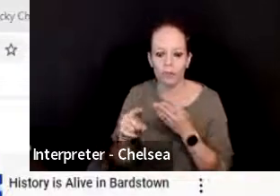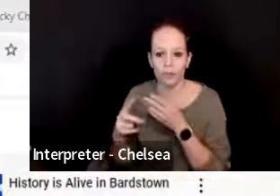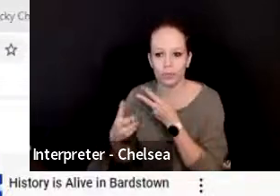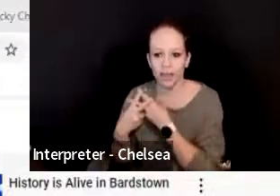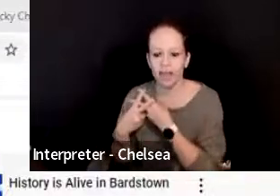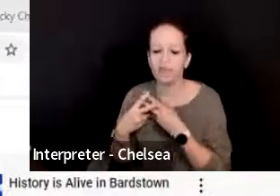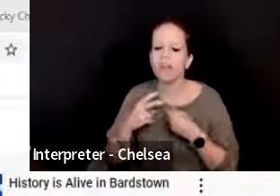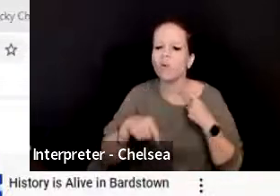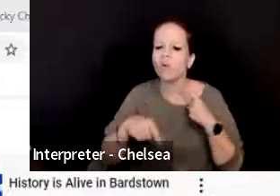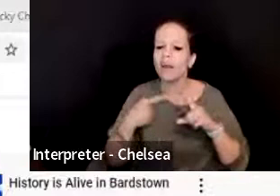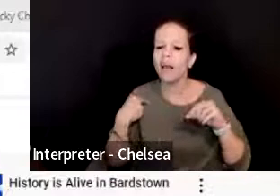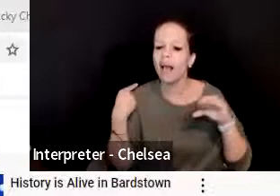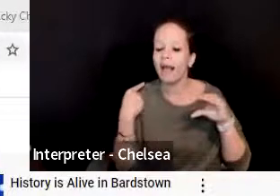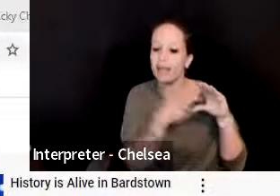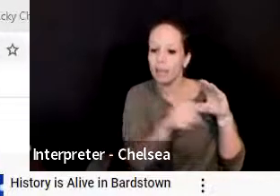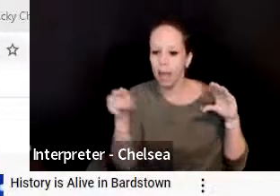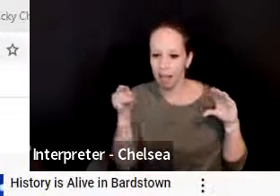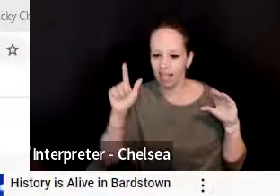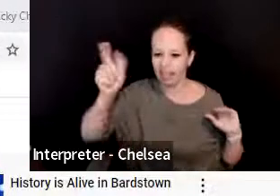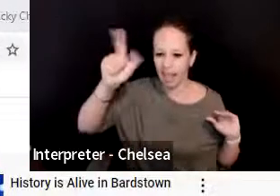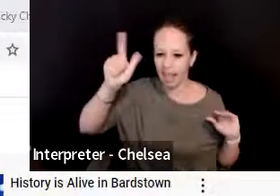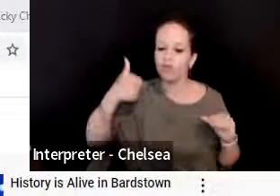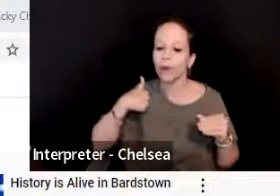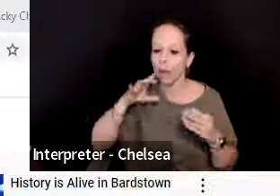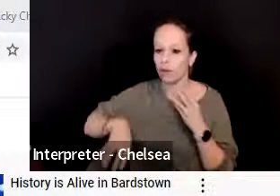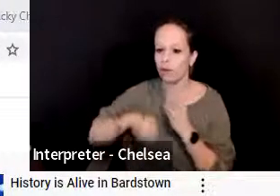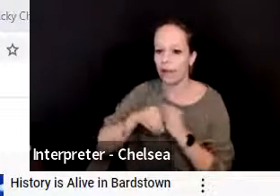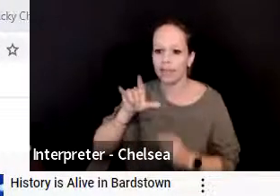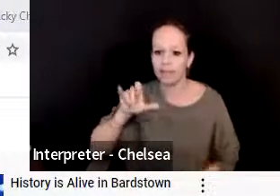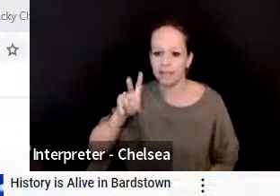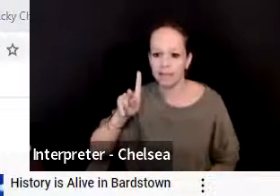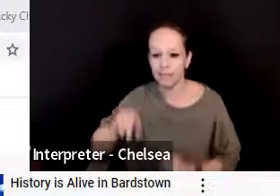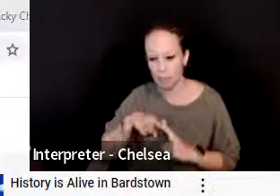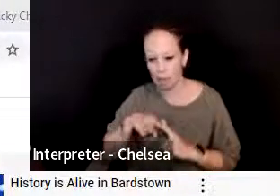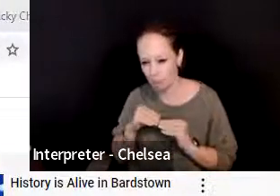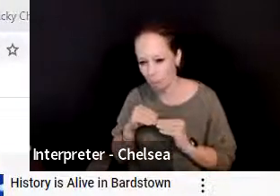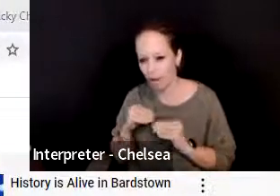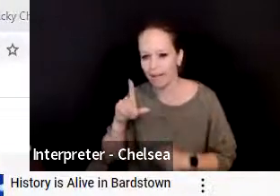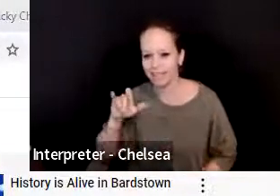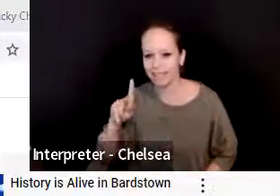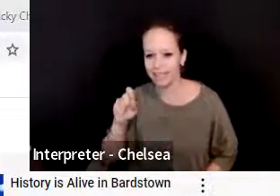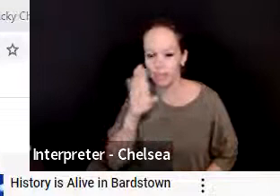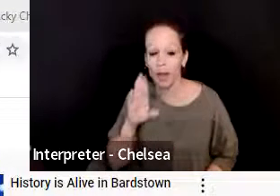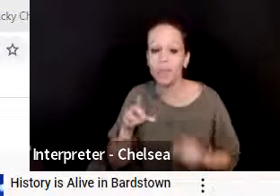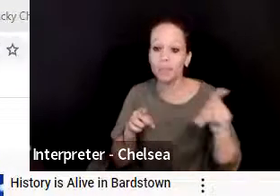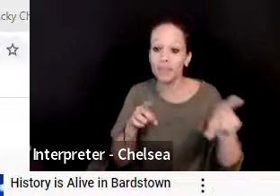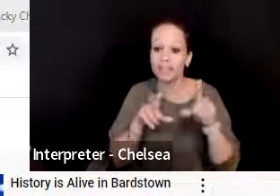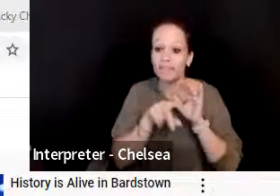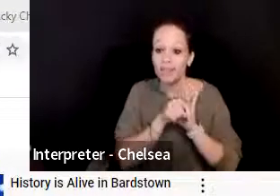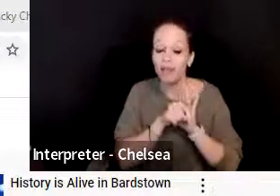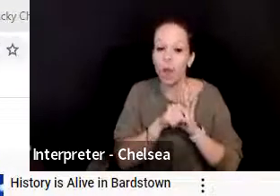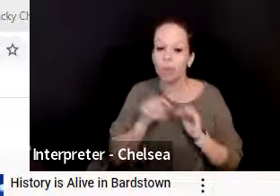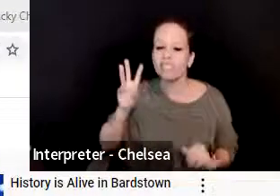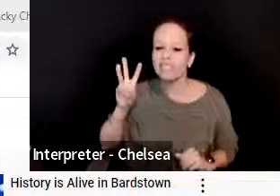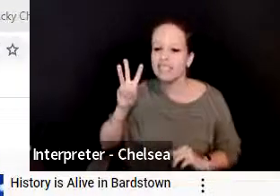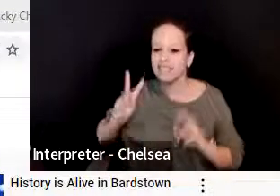when I send out an email after the webinar with that link and also several other ones. So this is a video that about 6 of us made, really